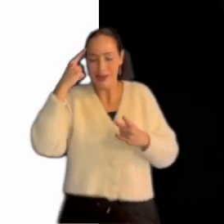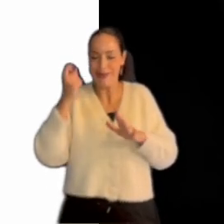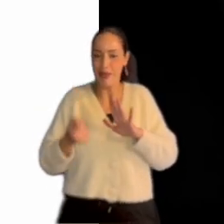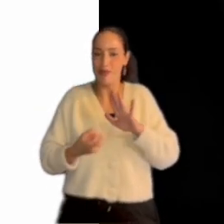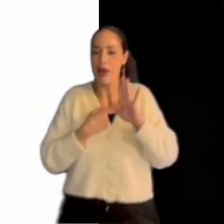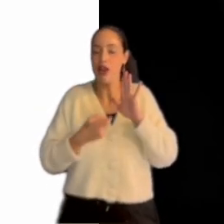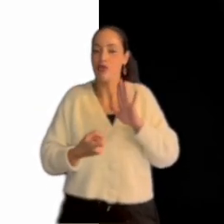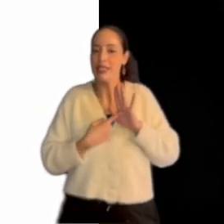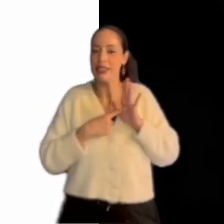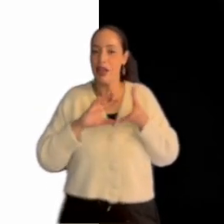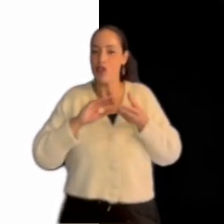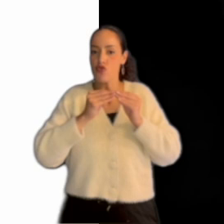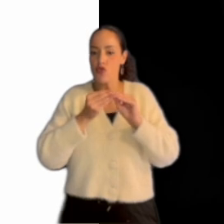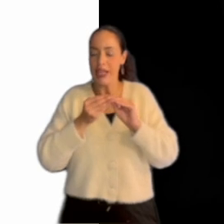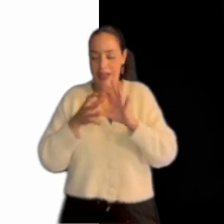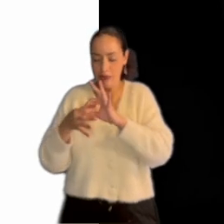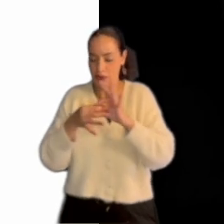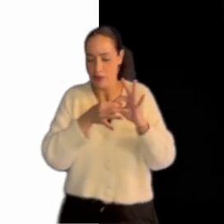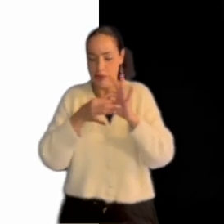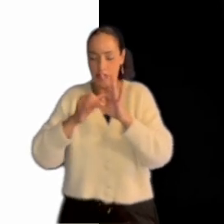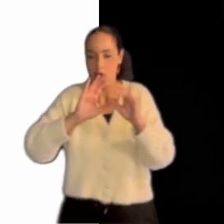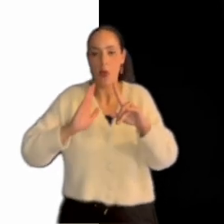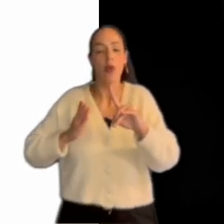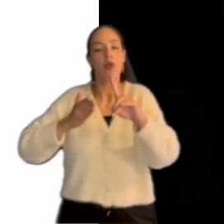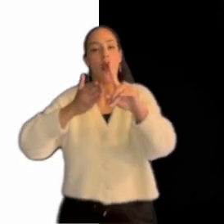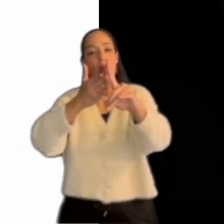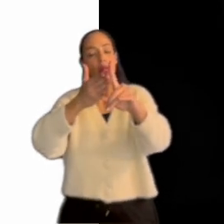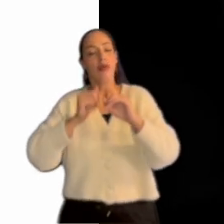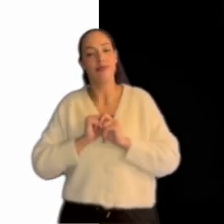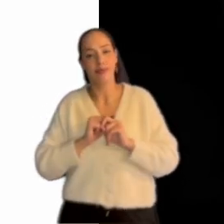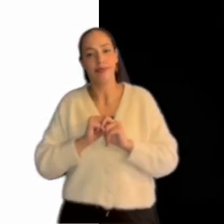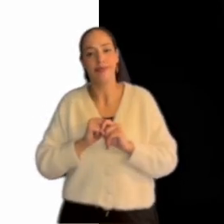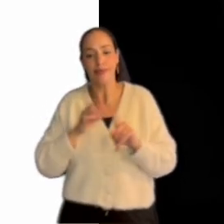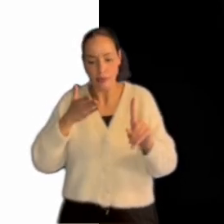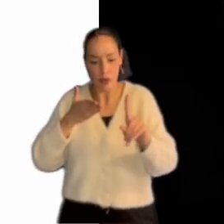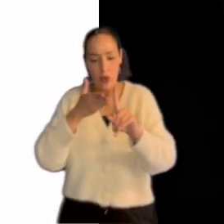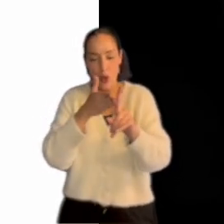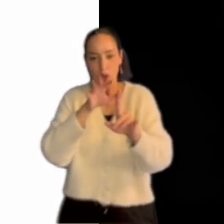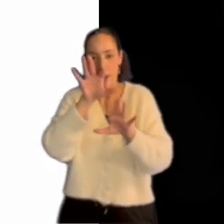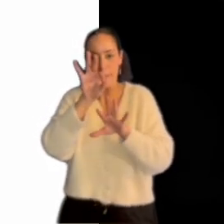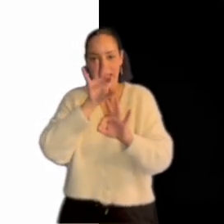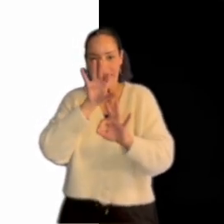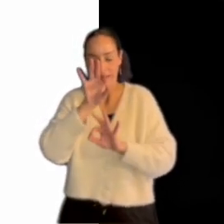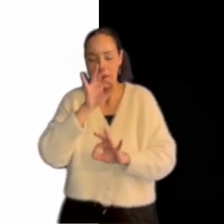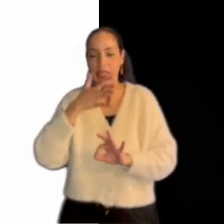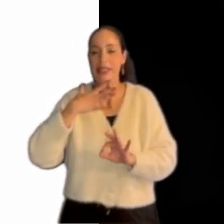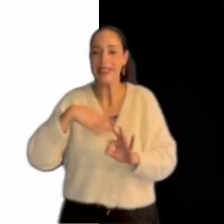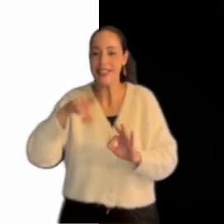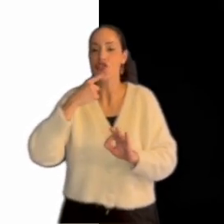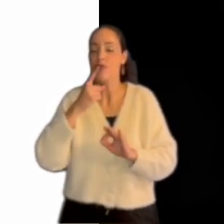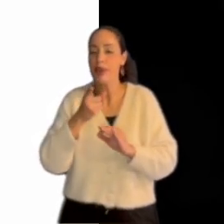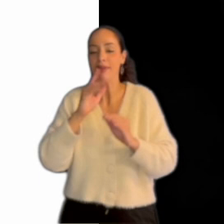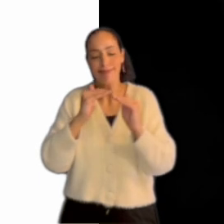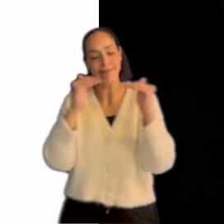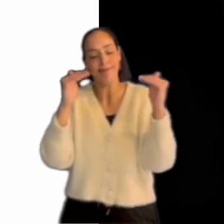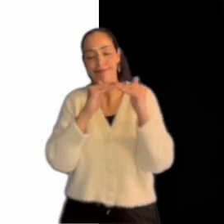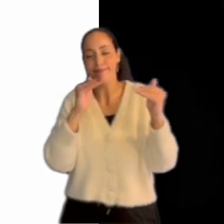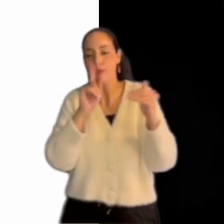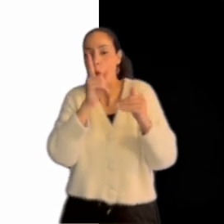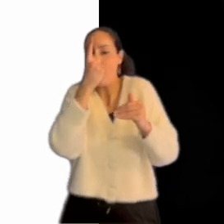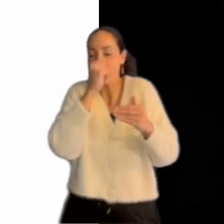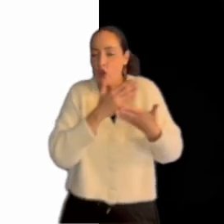deliver. But this process also encourages someone to draw on their imagination to consider what the world might look like beyond the